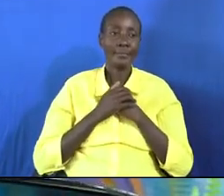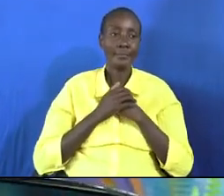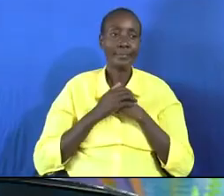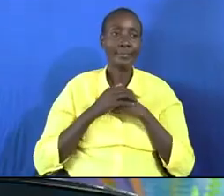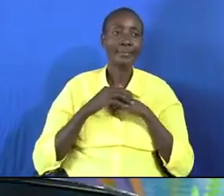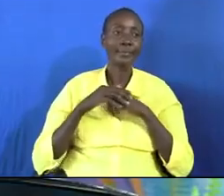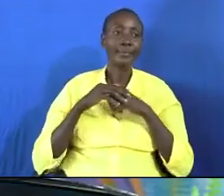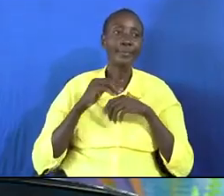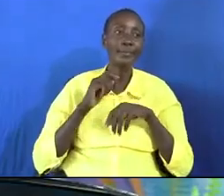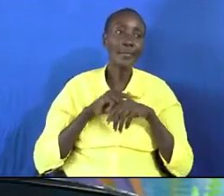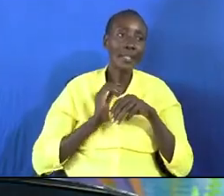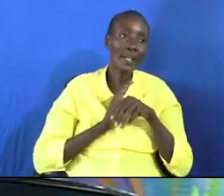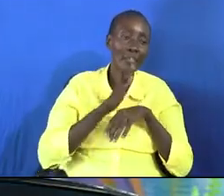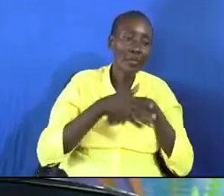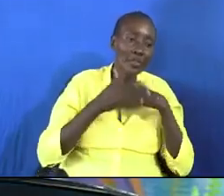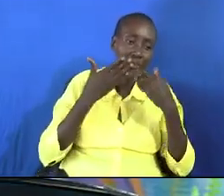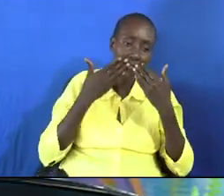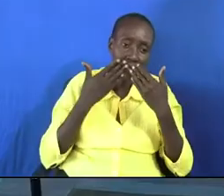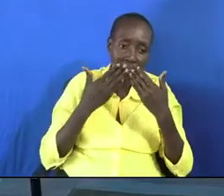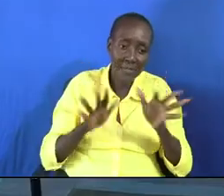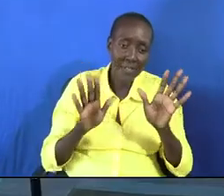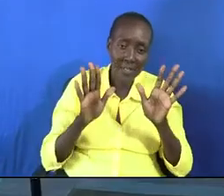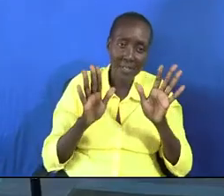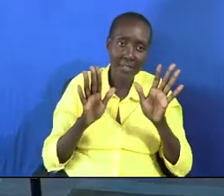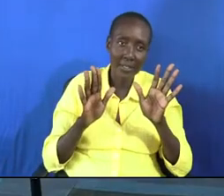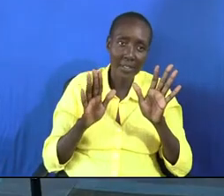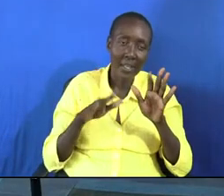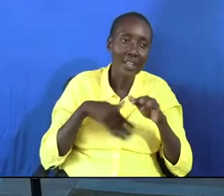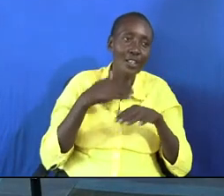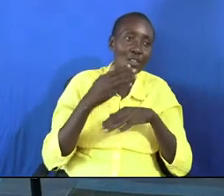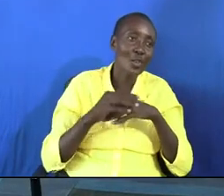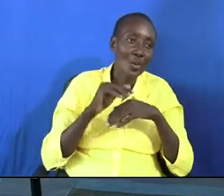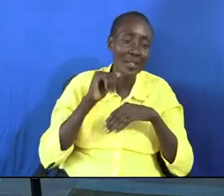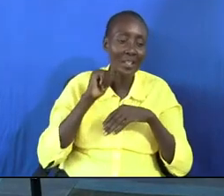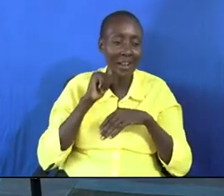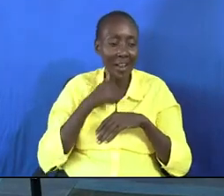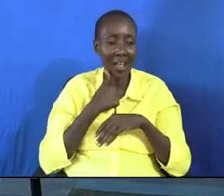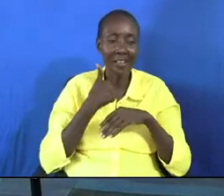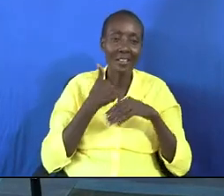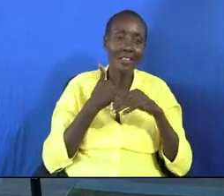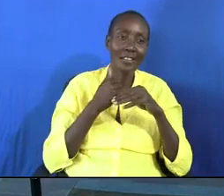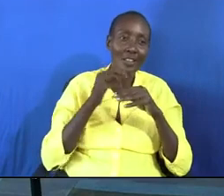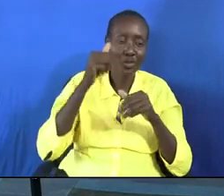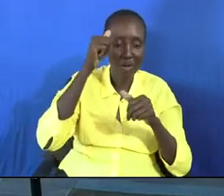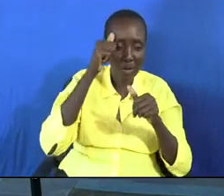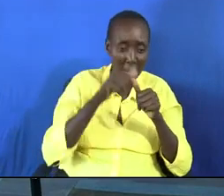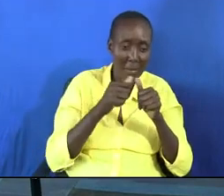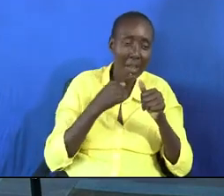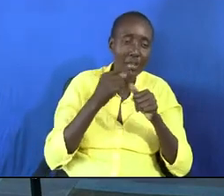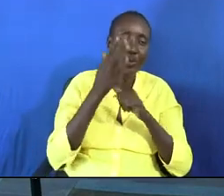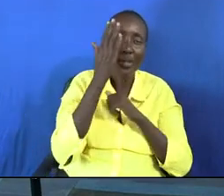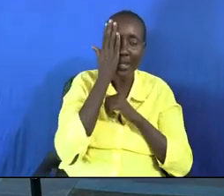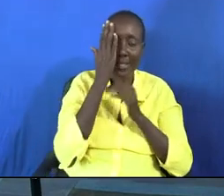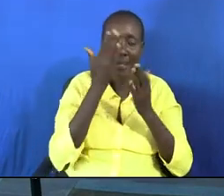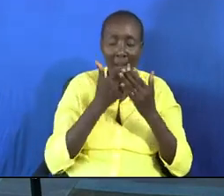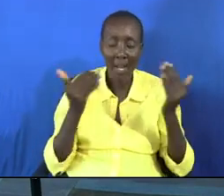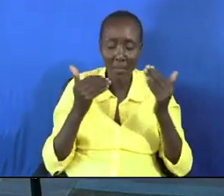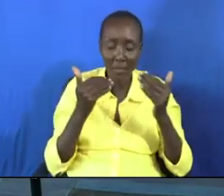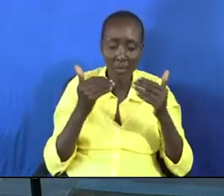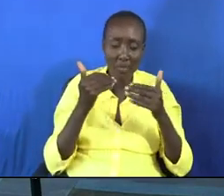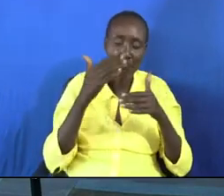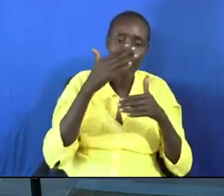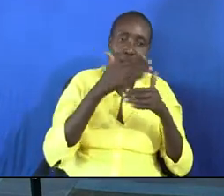And after they crossed, we see memorial stones. It's always nice to remember. He told the Israelites to erect